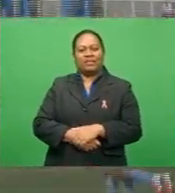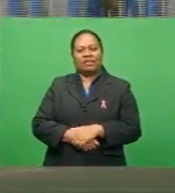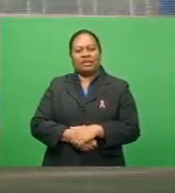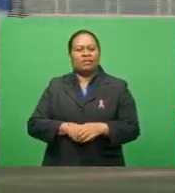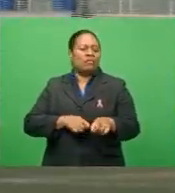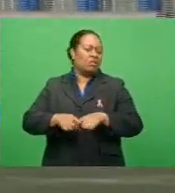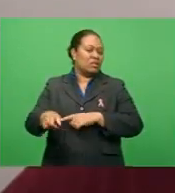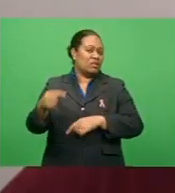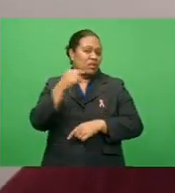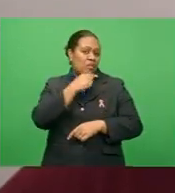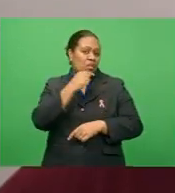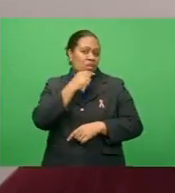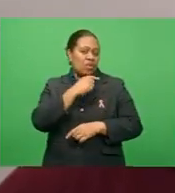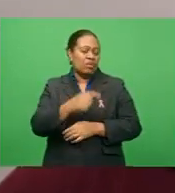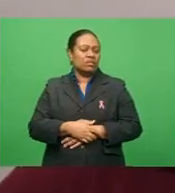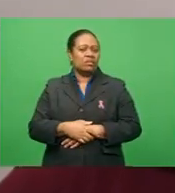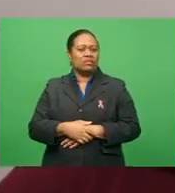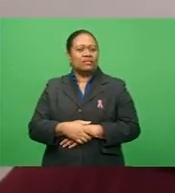boys who played today.